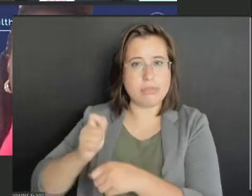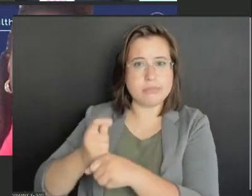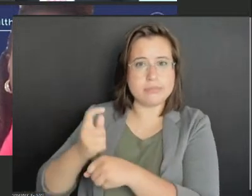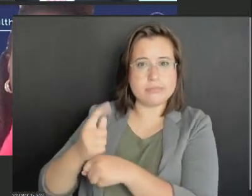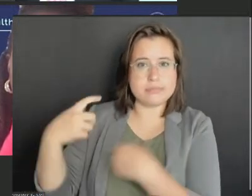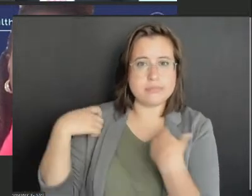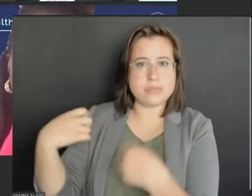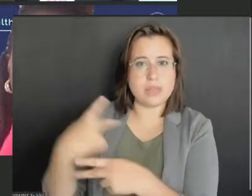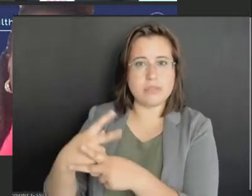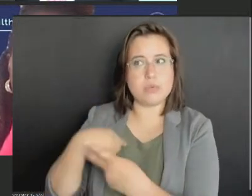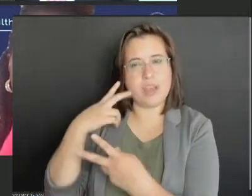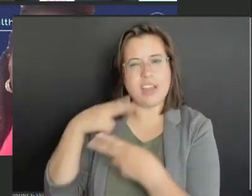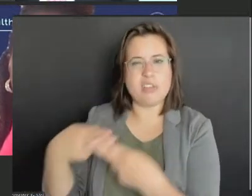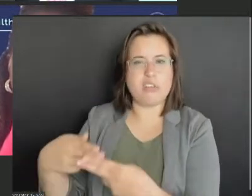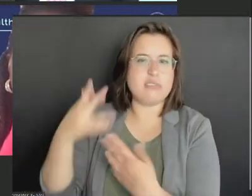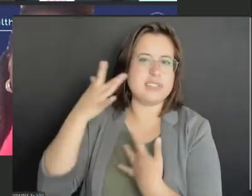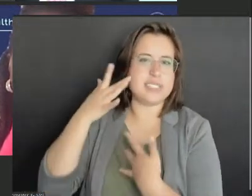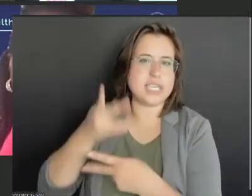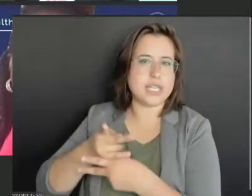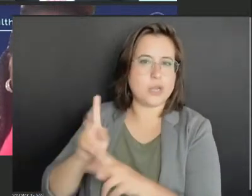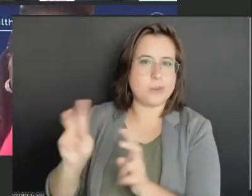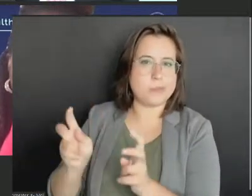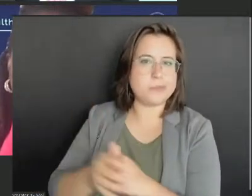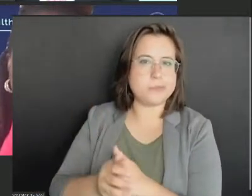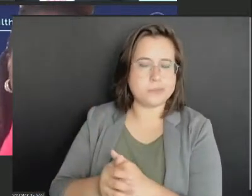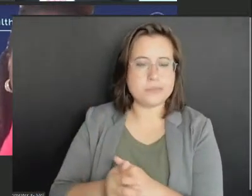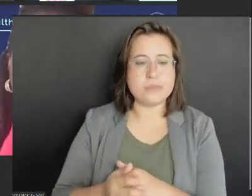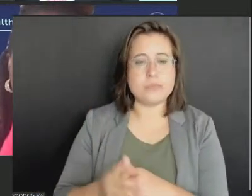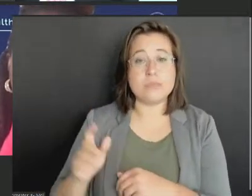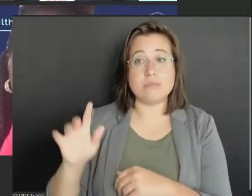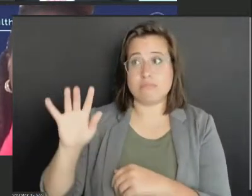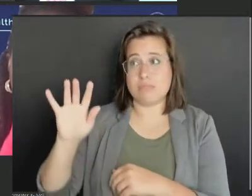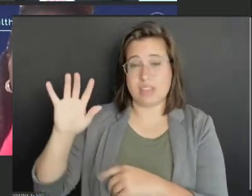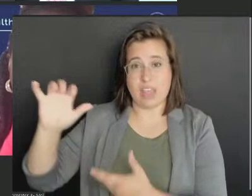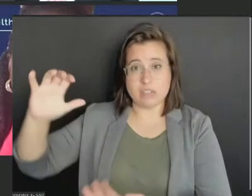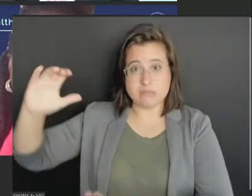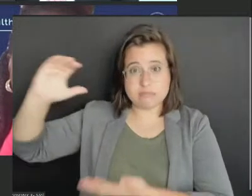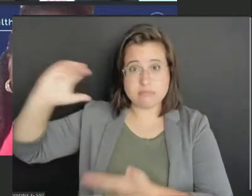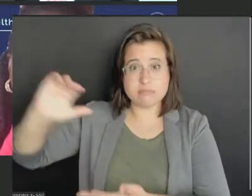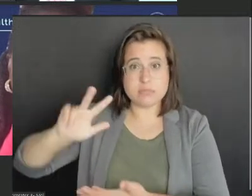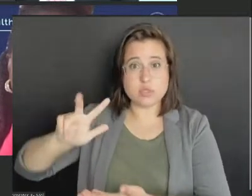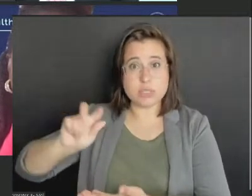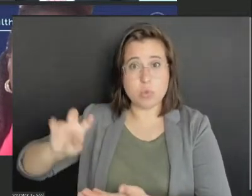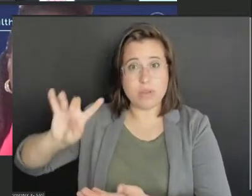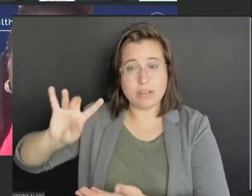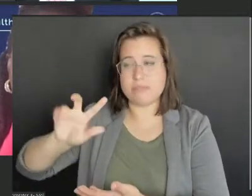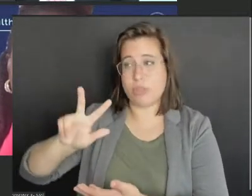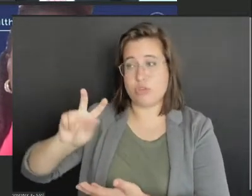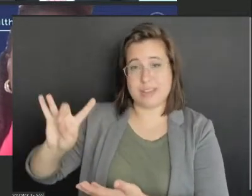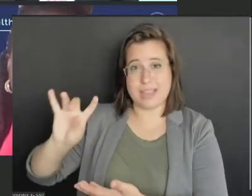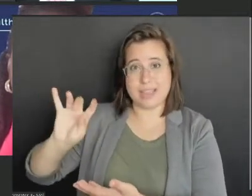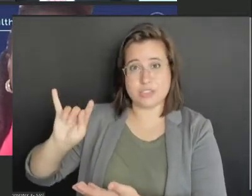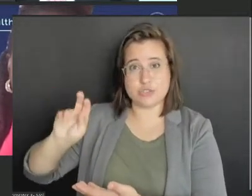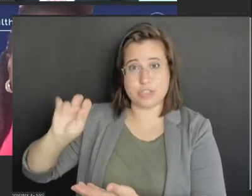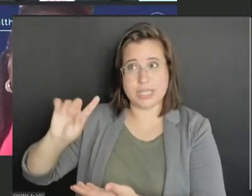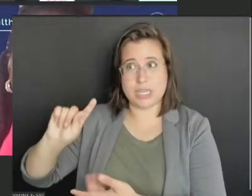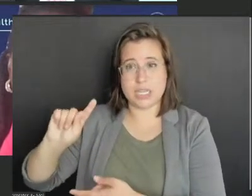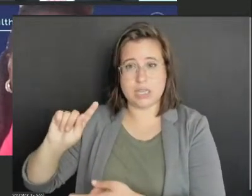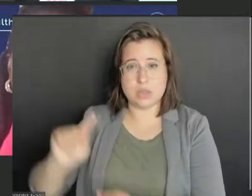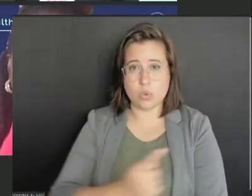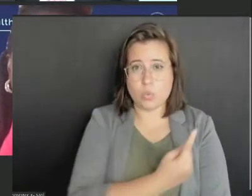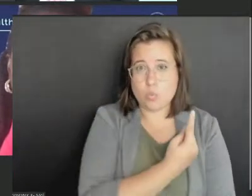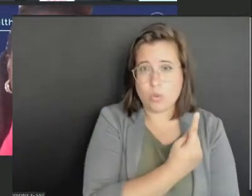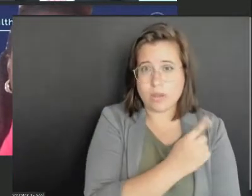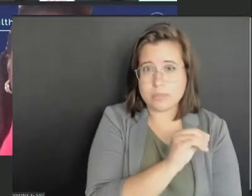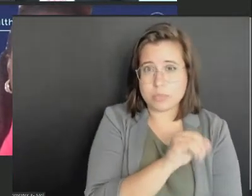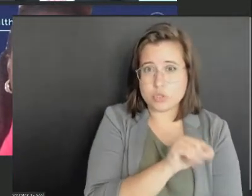to as sick care, and 1% of that, $38 billion, would be enough to train all 90,000 medical